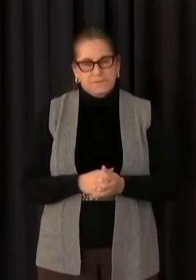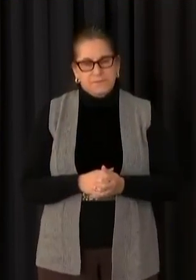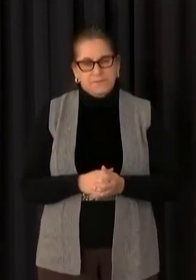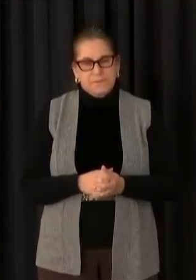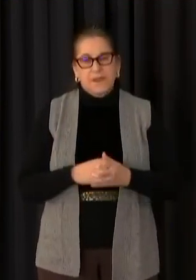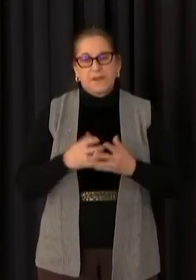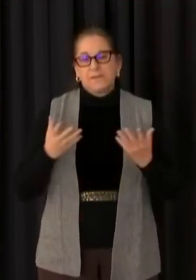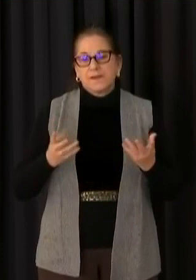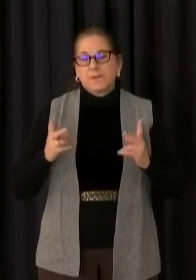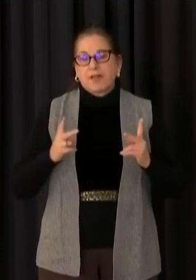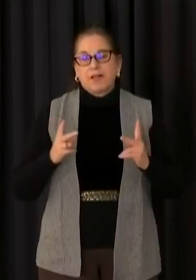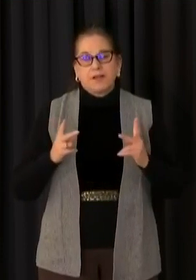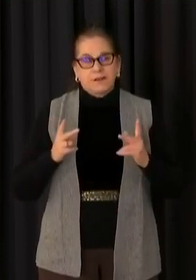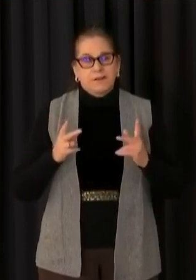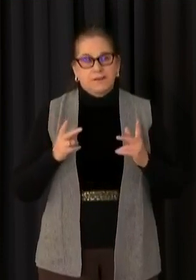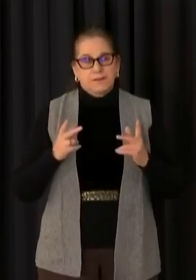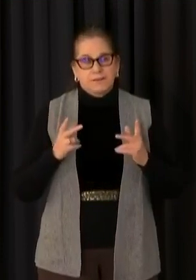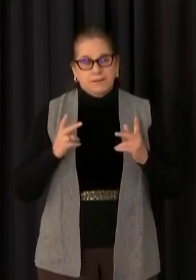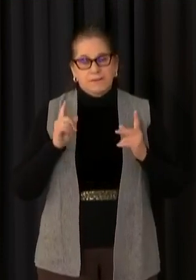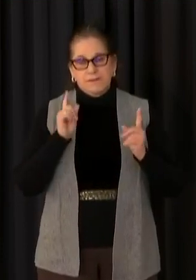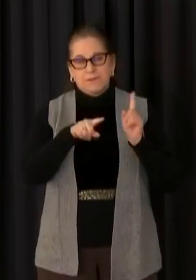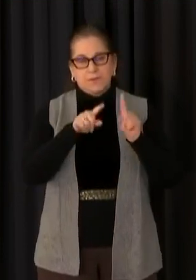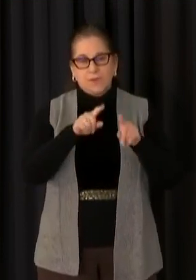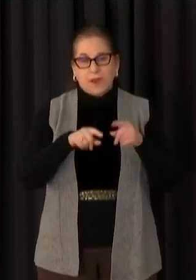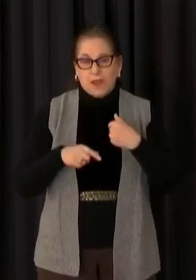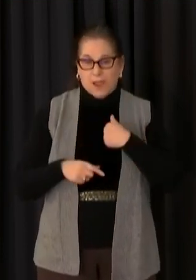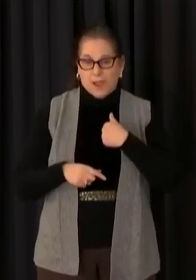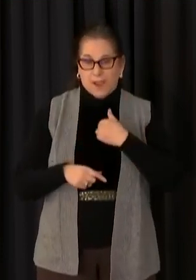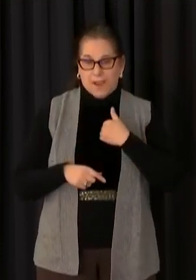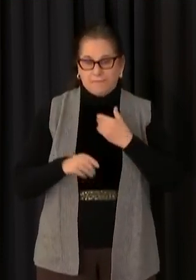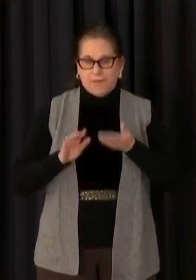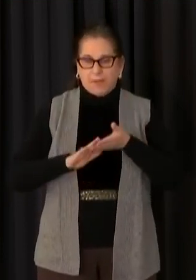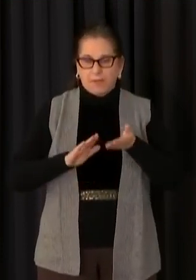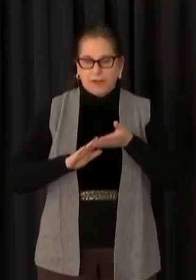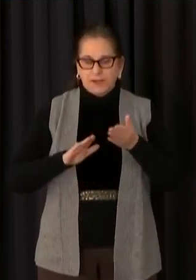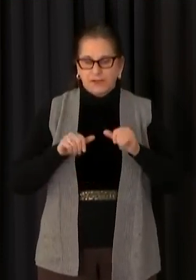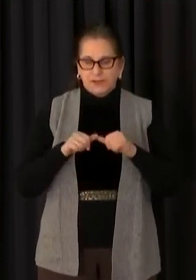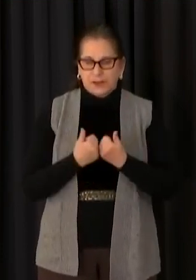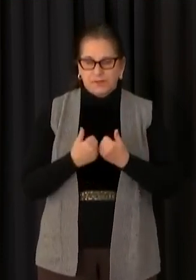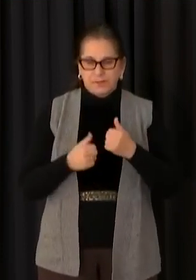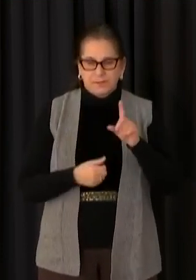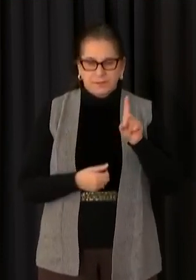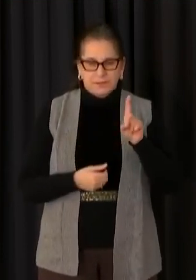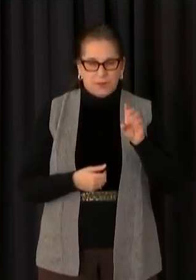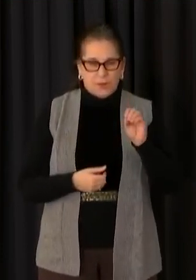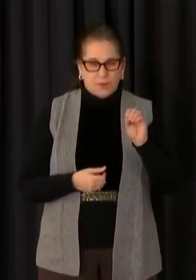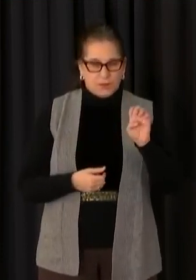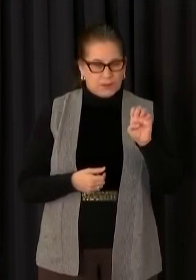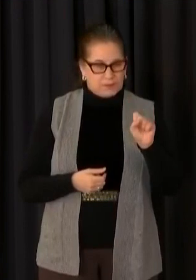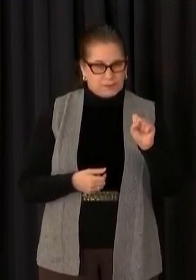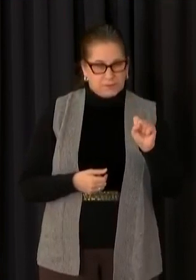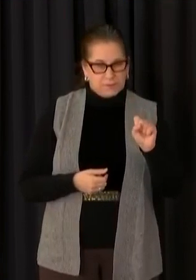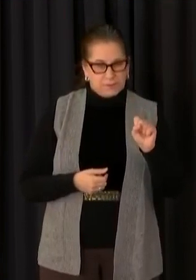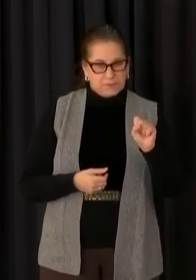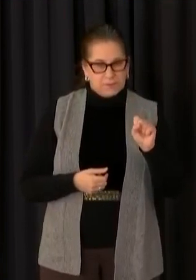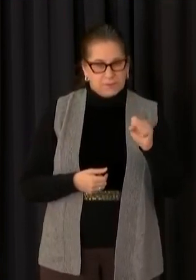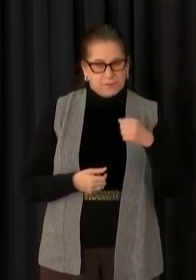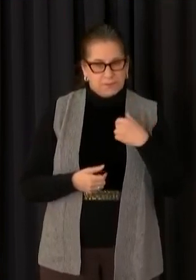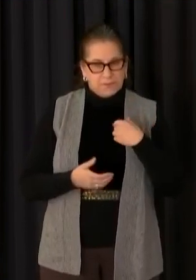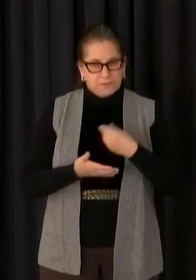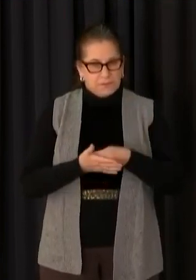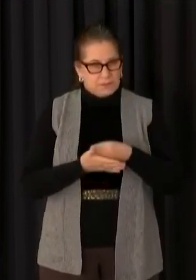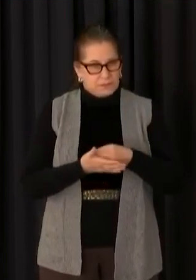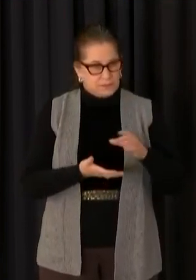of the doses for this came out of our doses that we were allocated. For us, it's